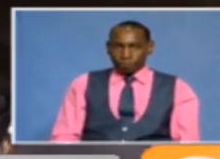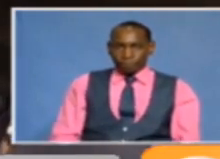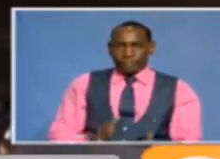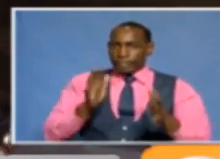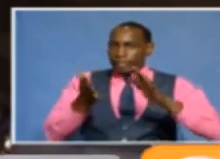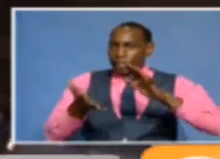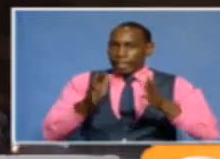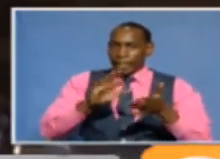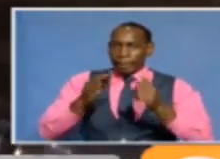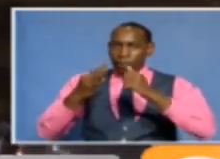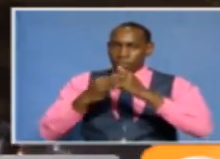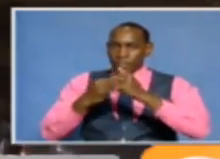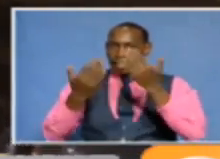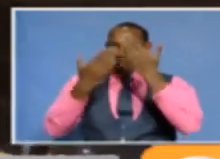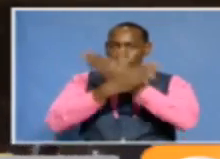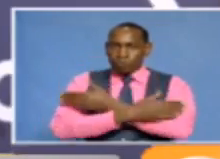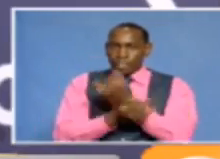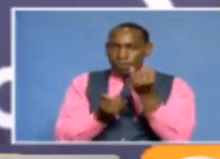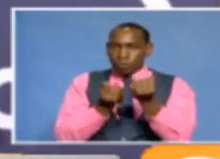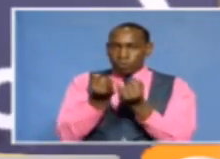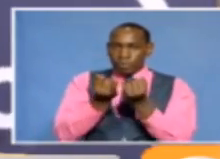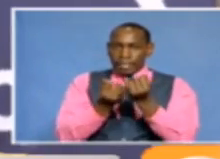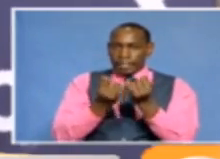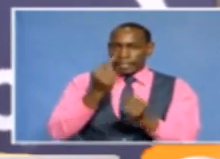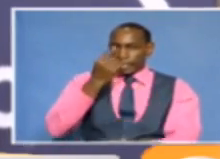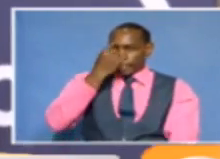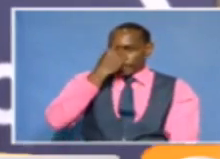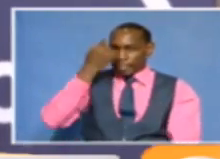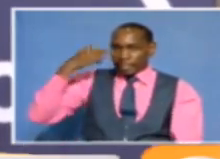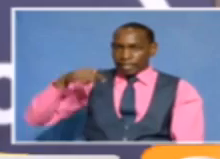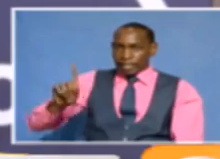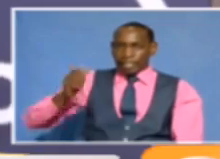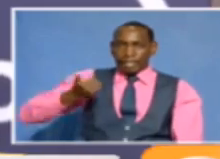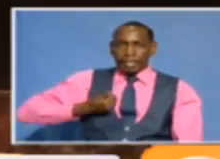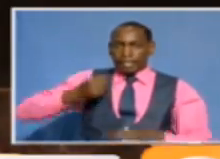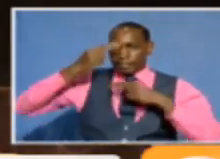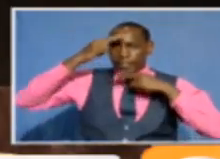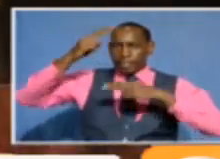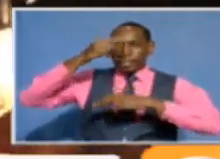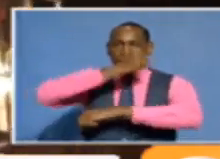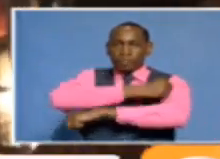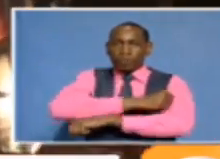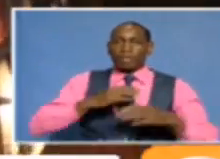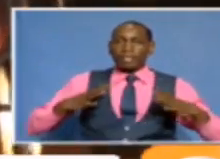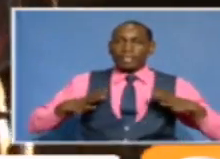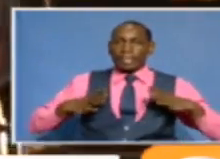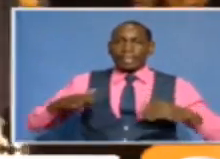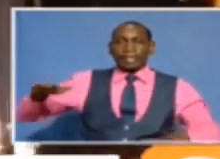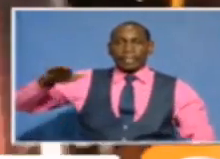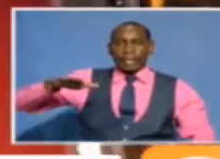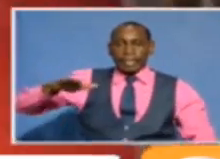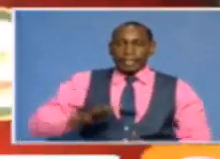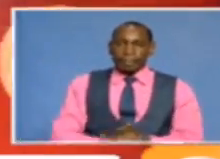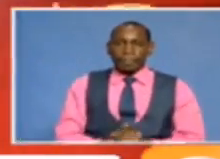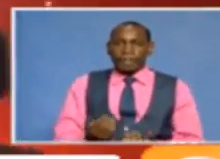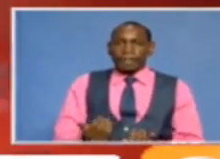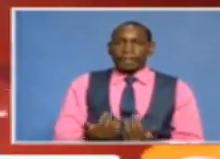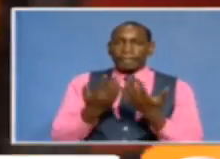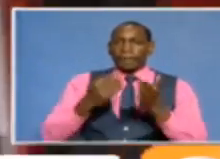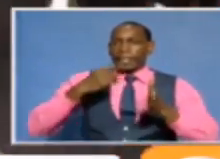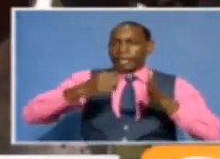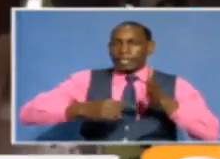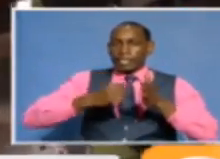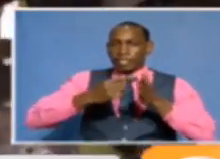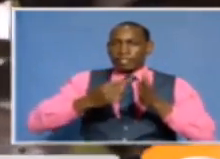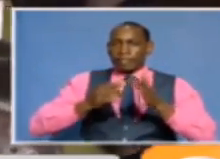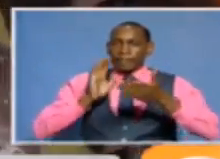About 8 p.m. Saturday evening at Ngara Girls High School in Starehe constituency, these firefighting engines